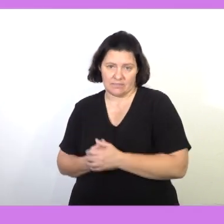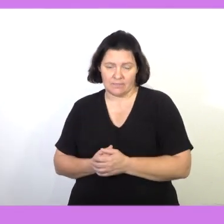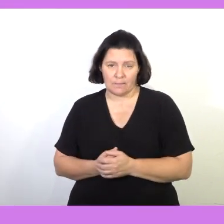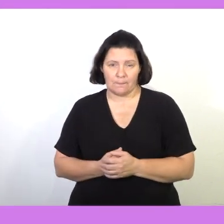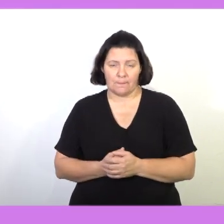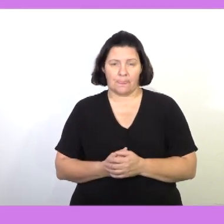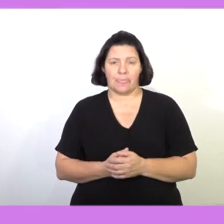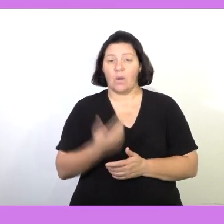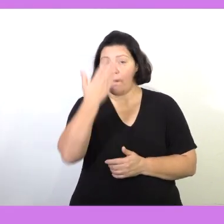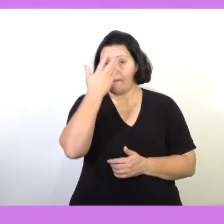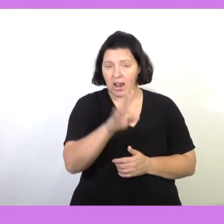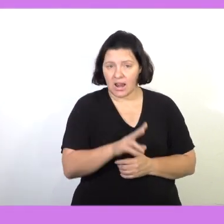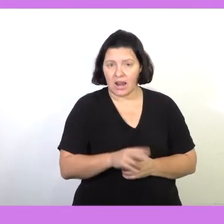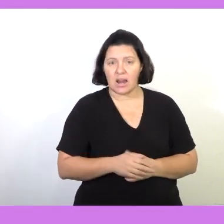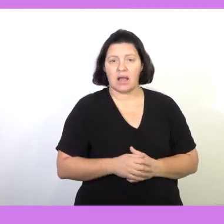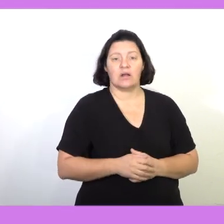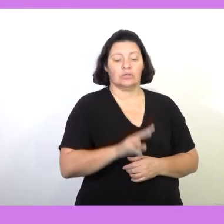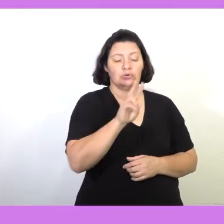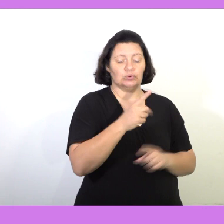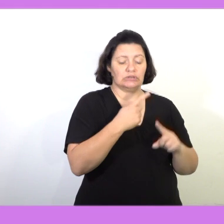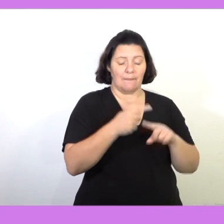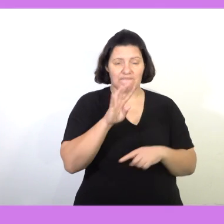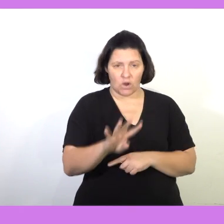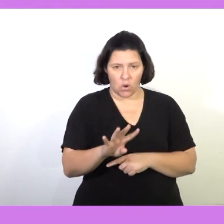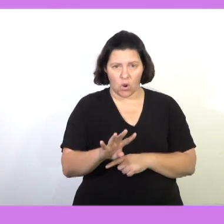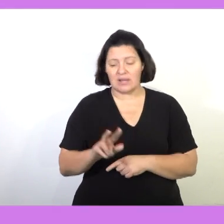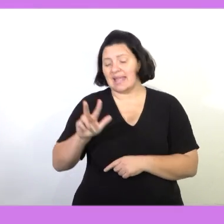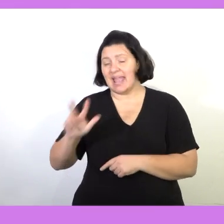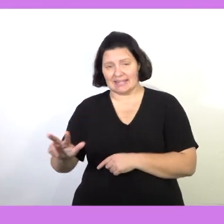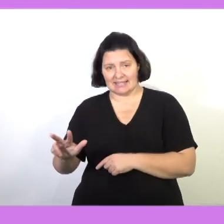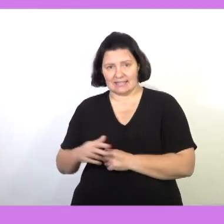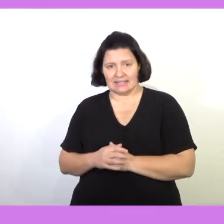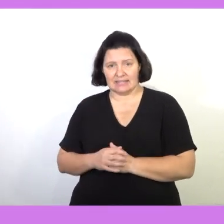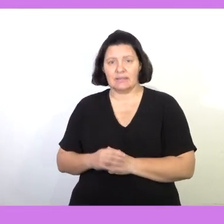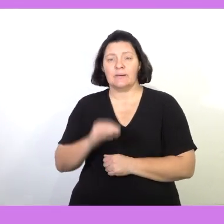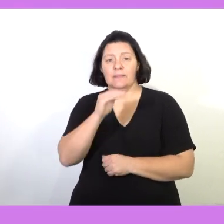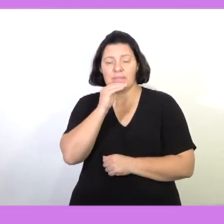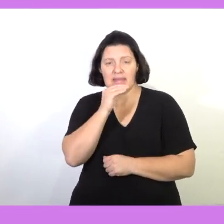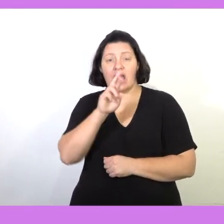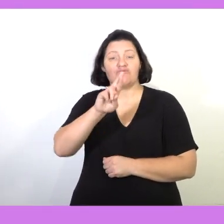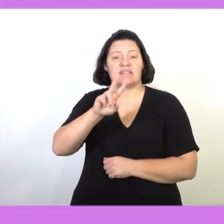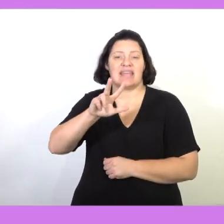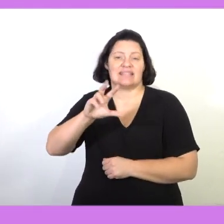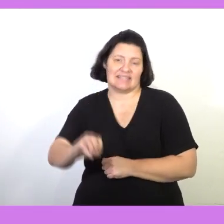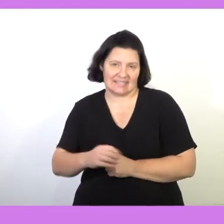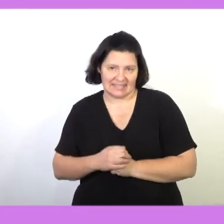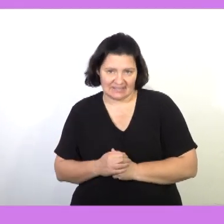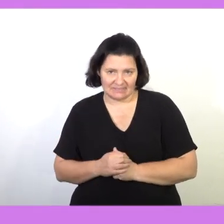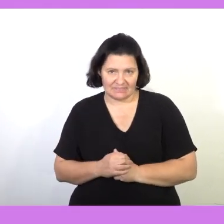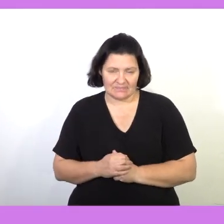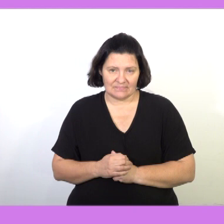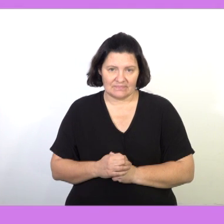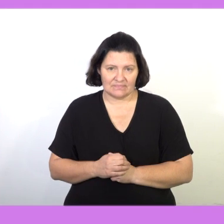hours. So we know 2 times 4 is 8. It will then give us 80